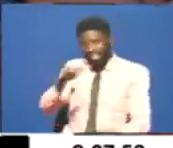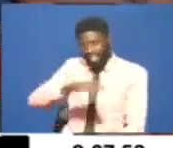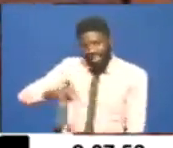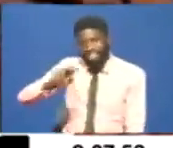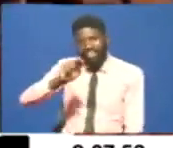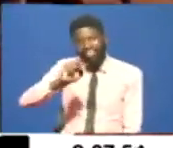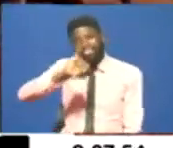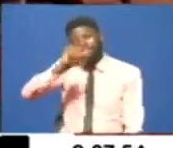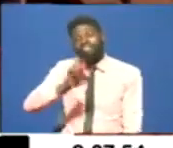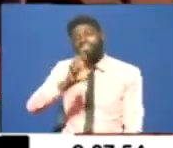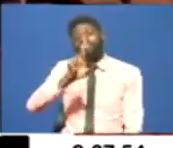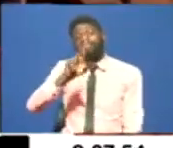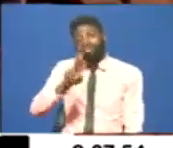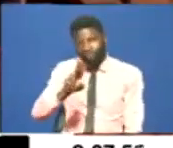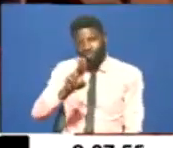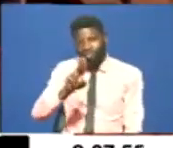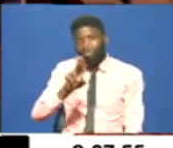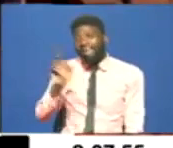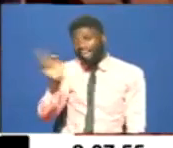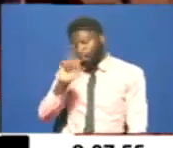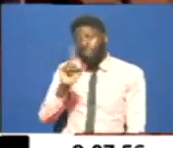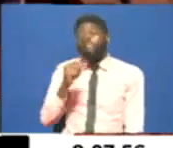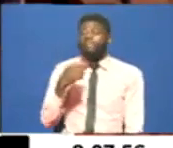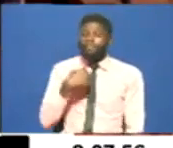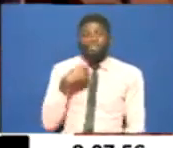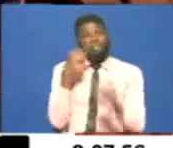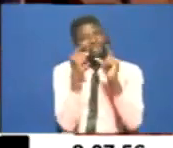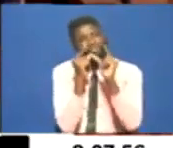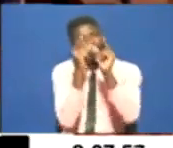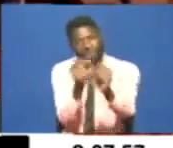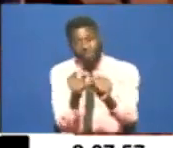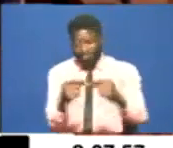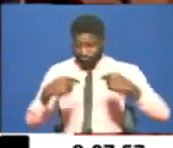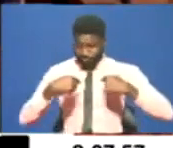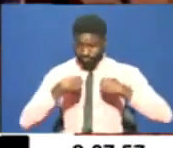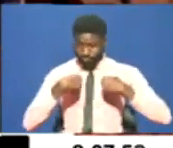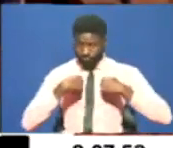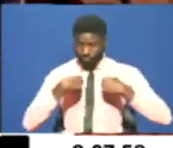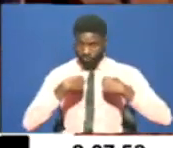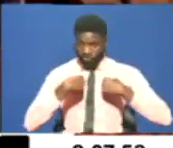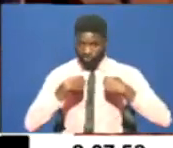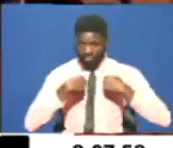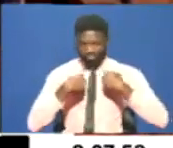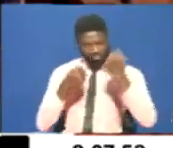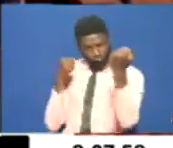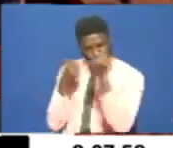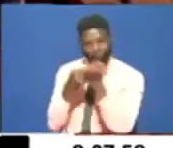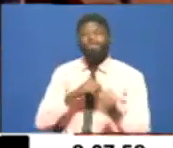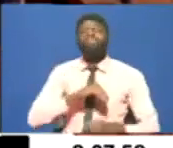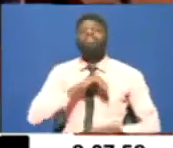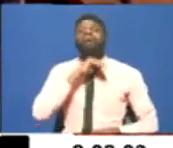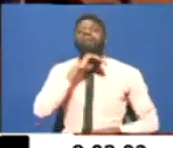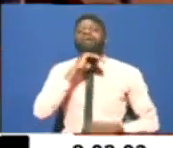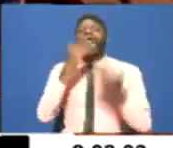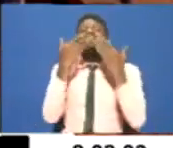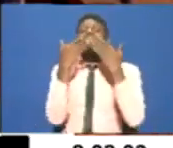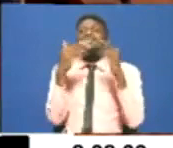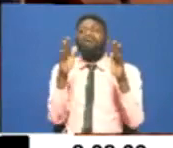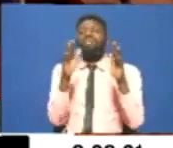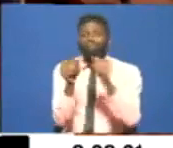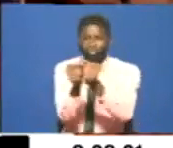Nairobi, kwamba mimi nilishika mkono wa baba, tukaanza kupanda